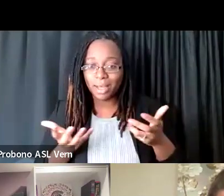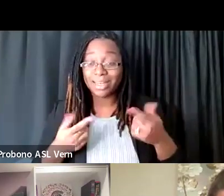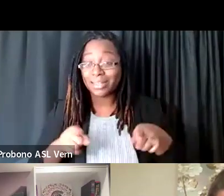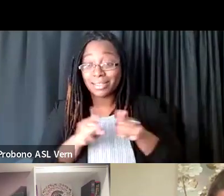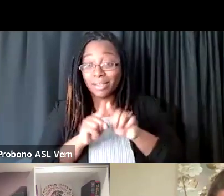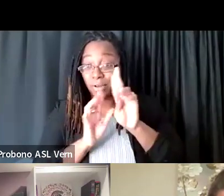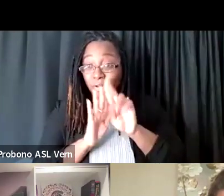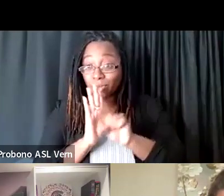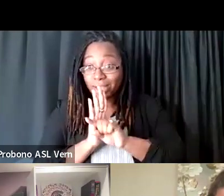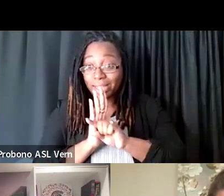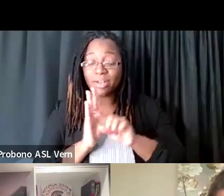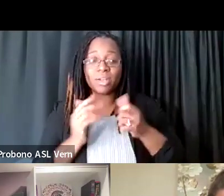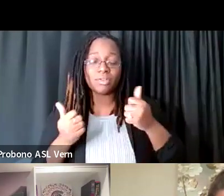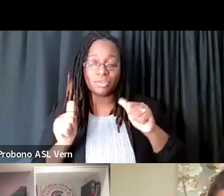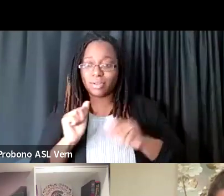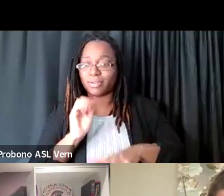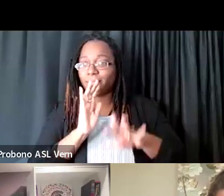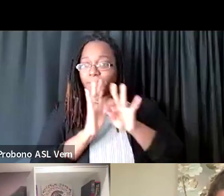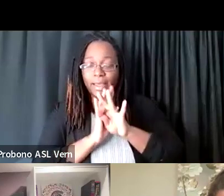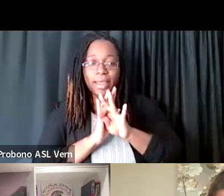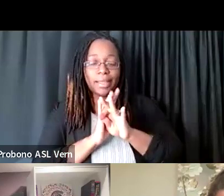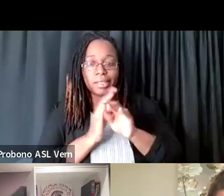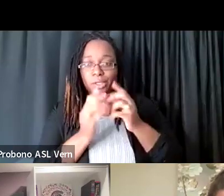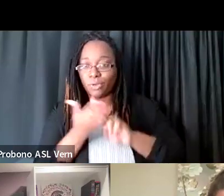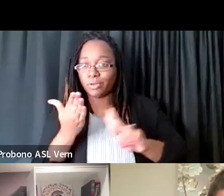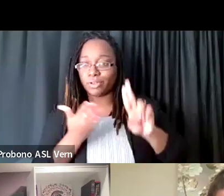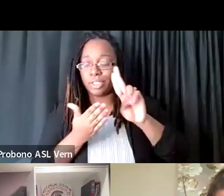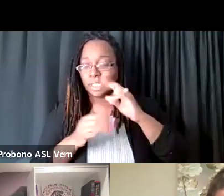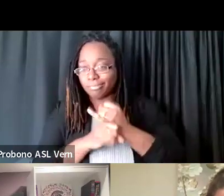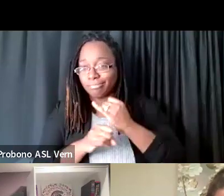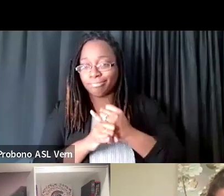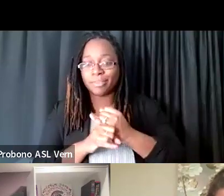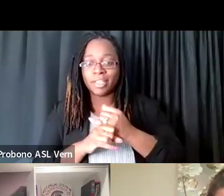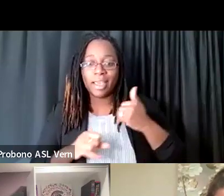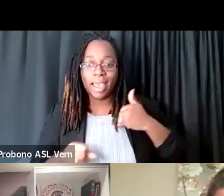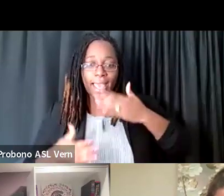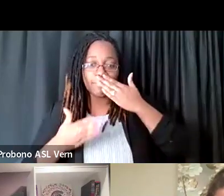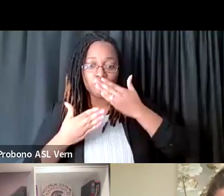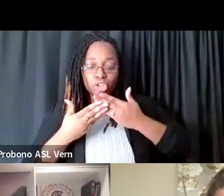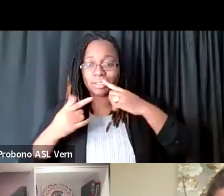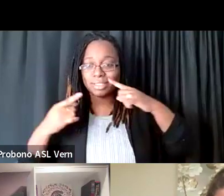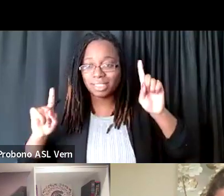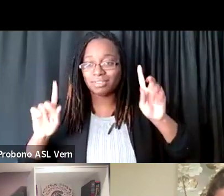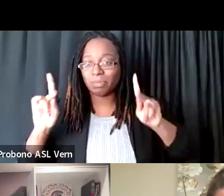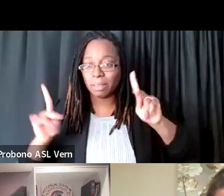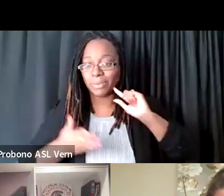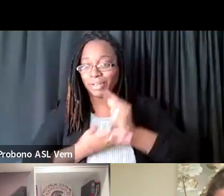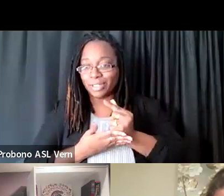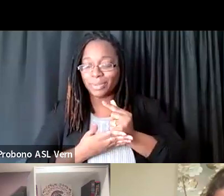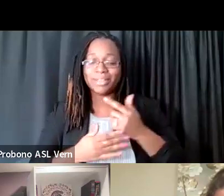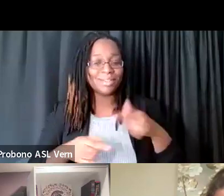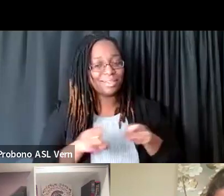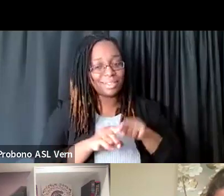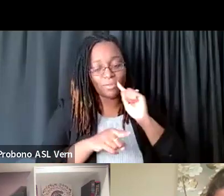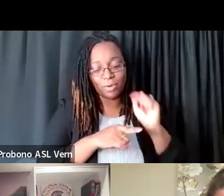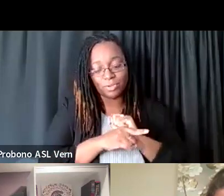You're going to look for a university that has a track record, hopefully, of putting out successful people. And I think it's the same thing for a training program.